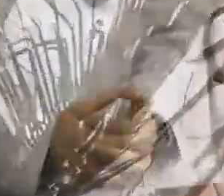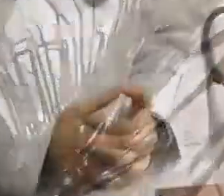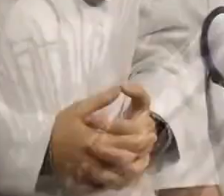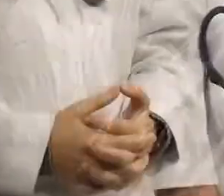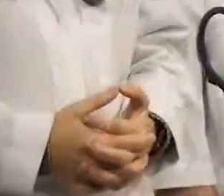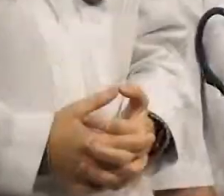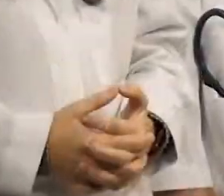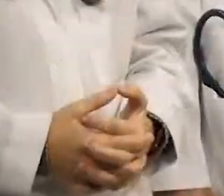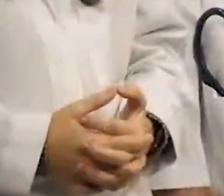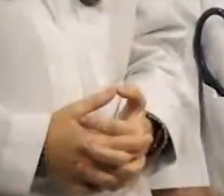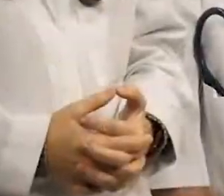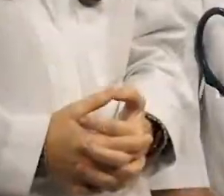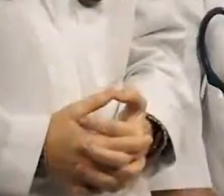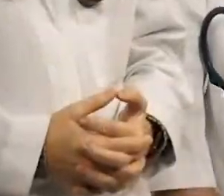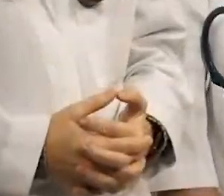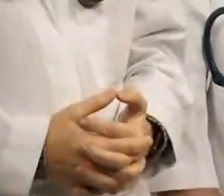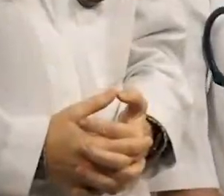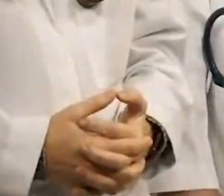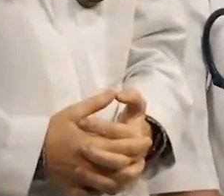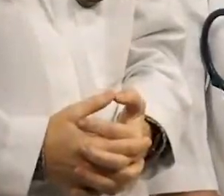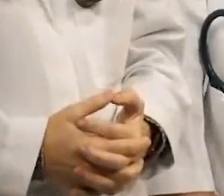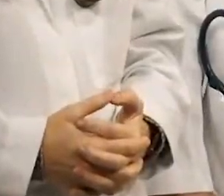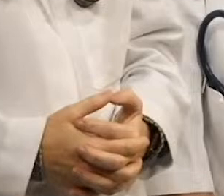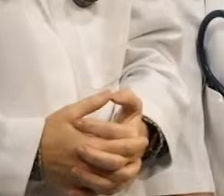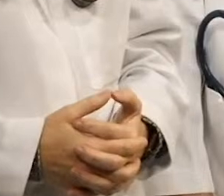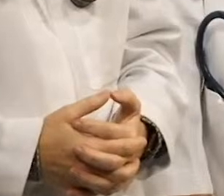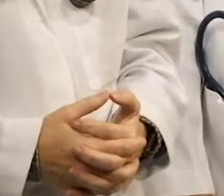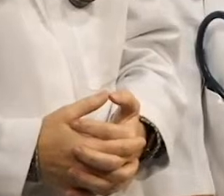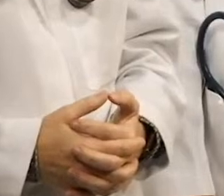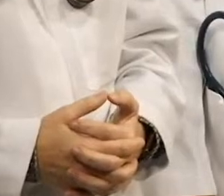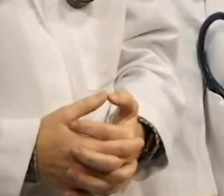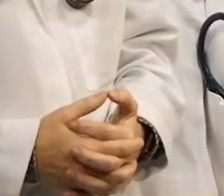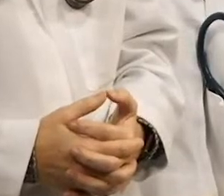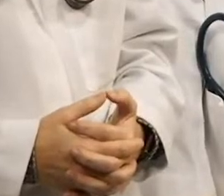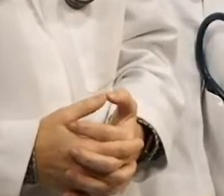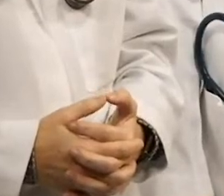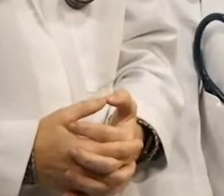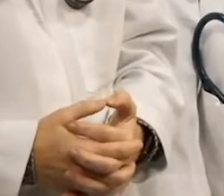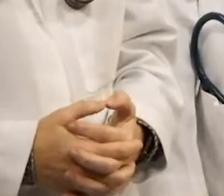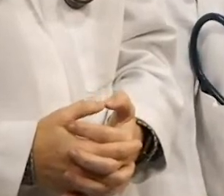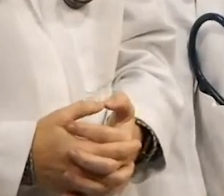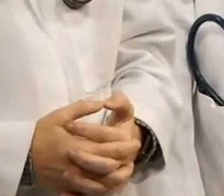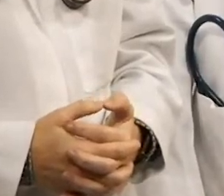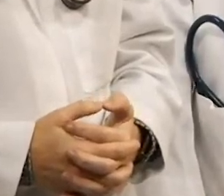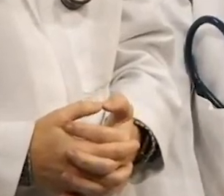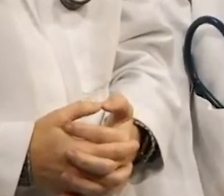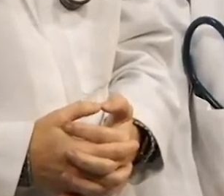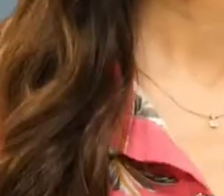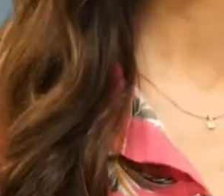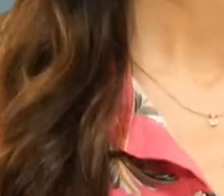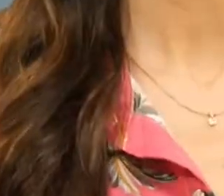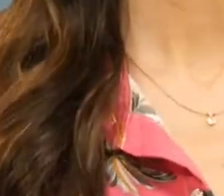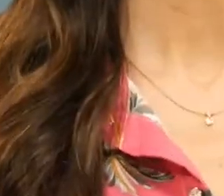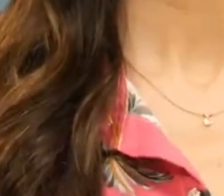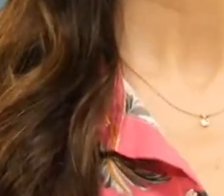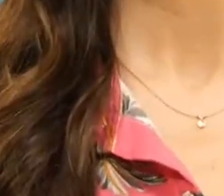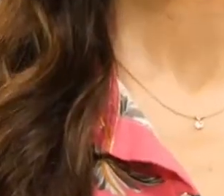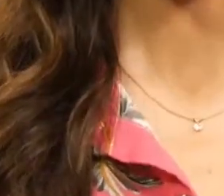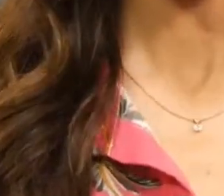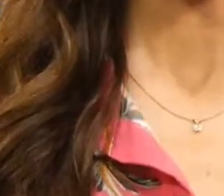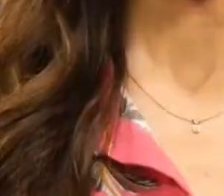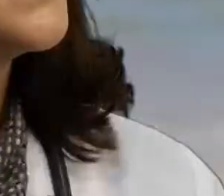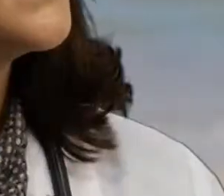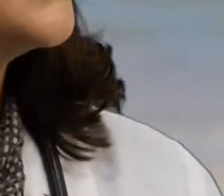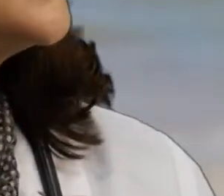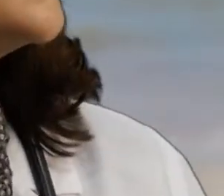Alexis, when you promised us a tropical getaway, you did not tell us it was a deserted island a million miles from nowhere. No wonder the flights were